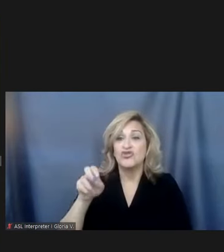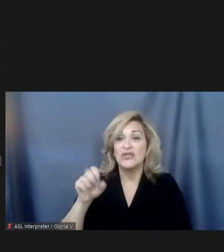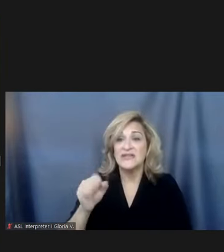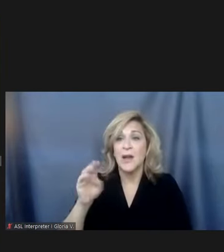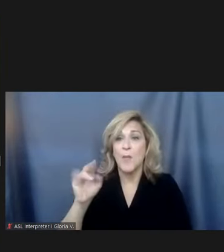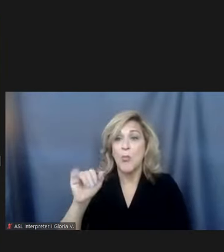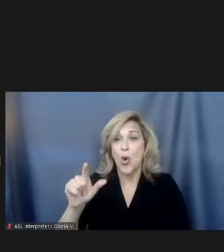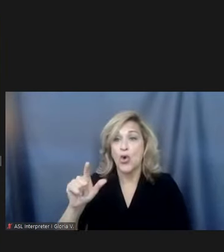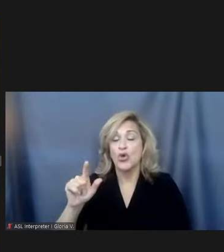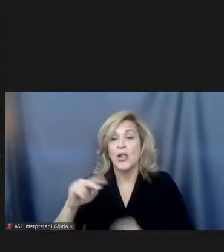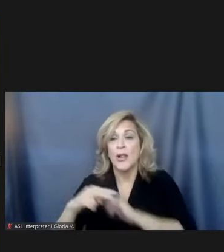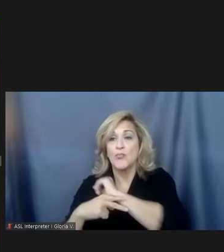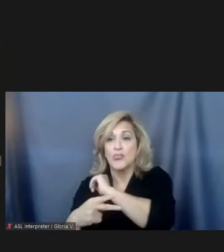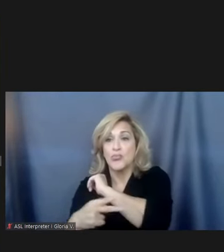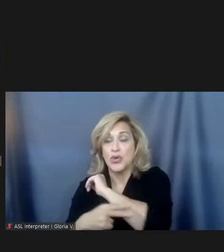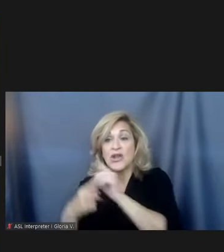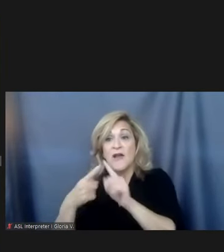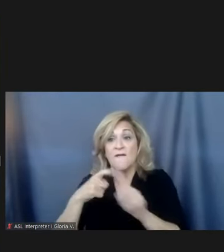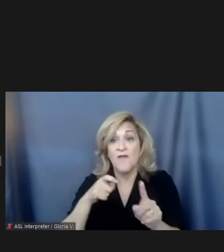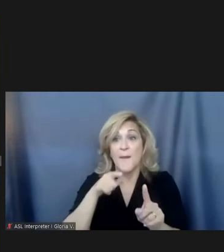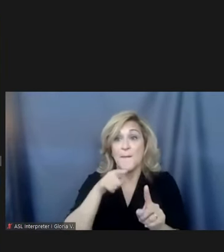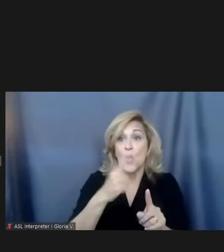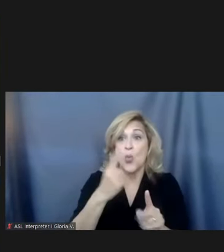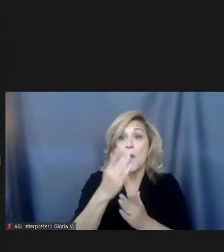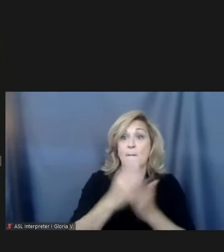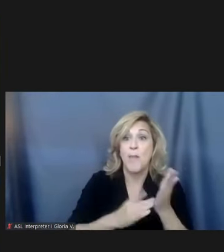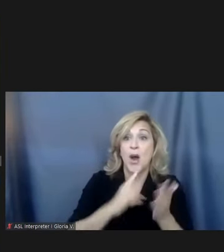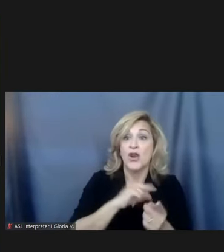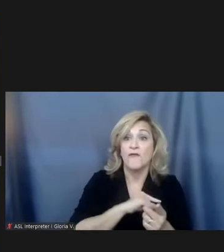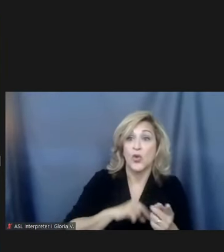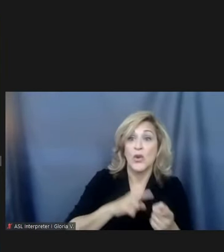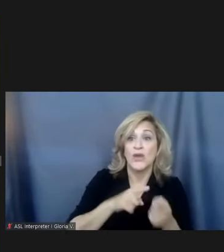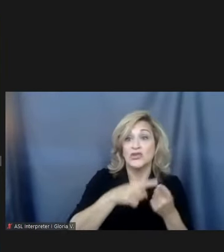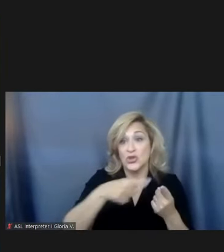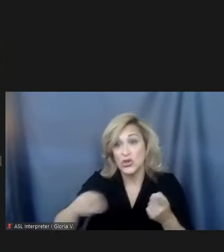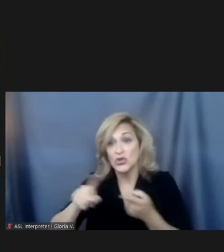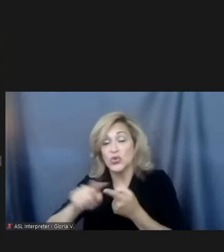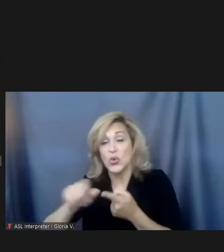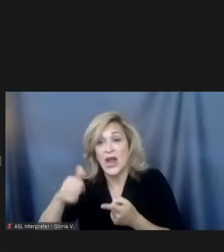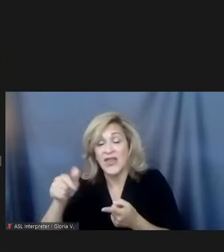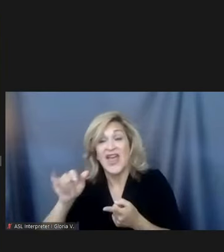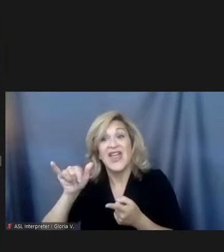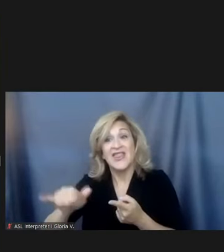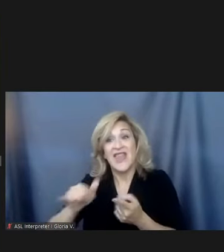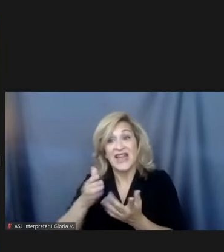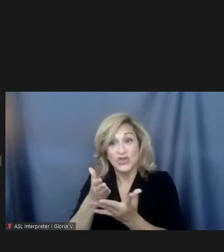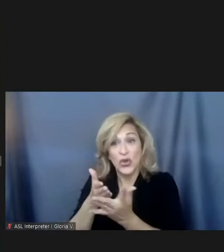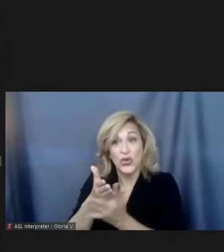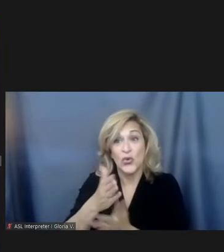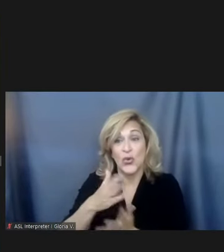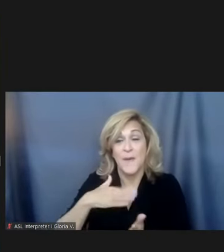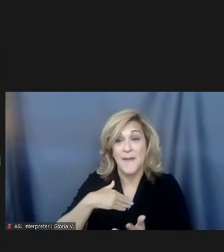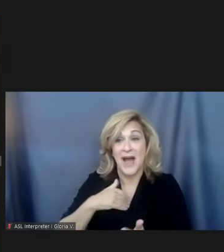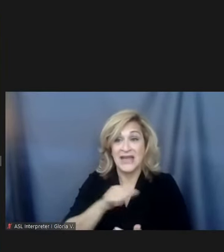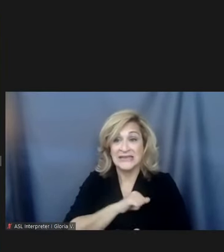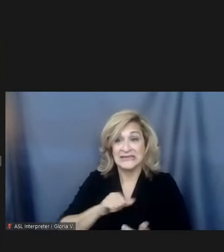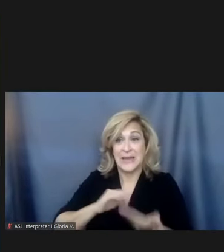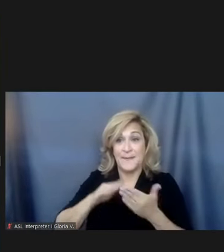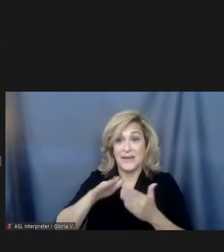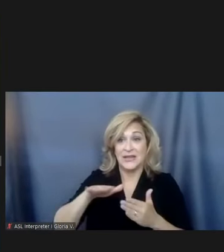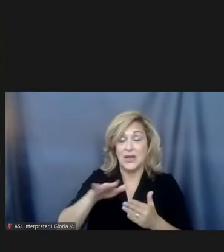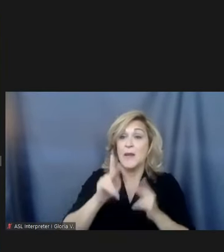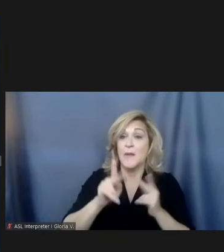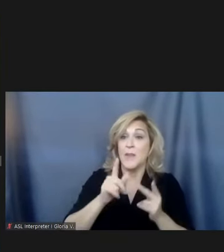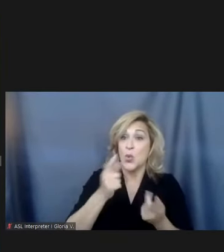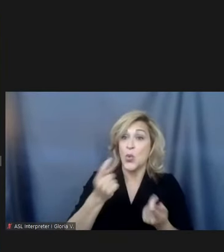one part of Queens through another. Matter of fact, it cuts right in the middle of my assembly district. So people in the north of my district who want to come